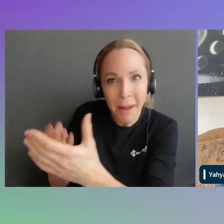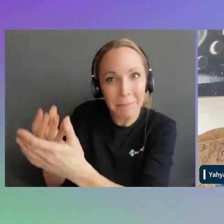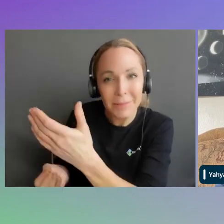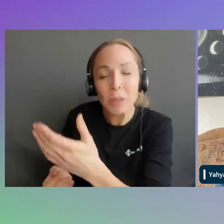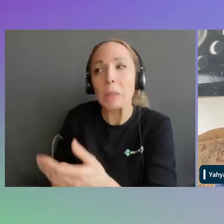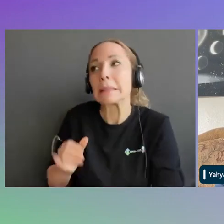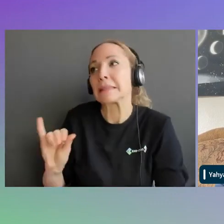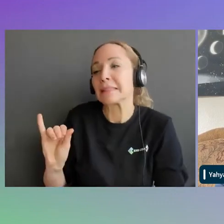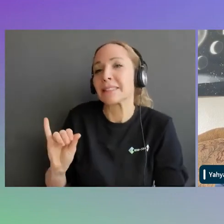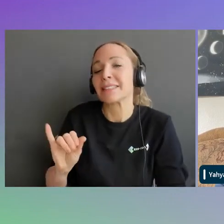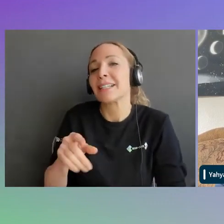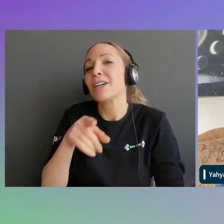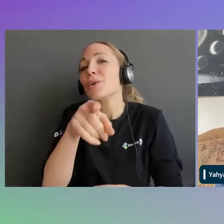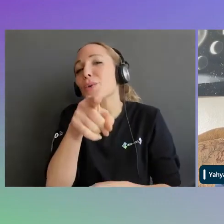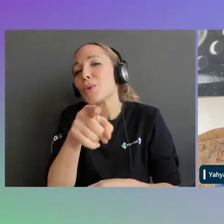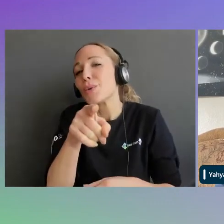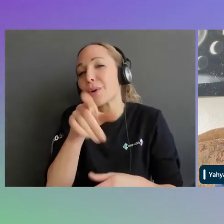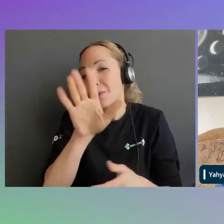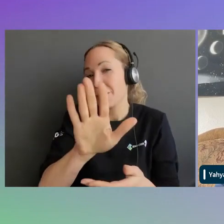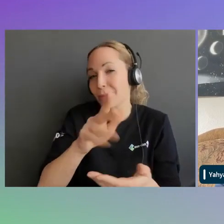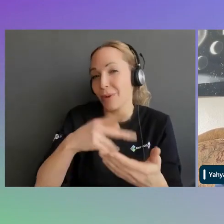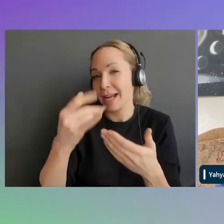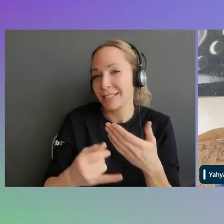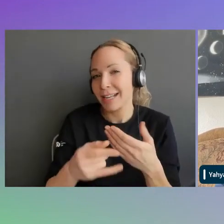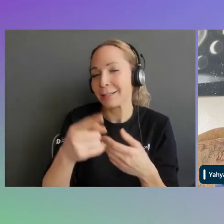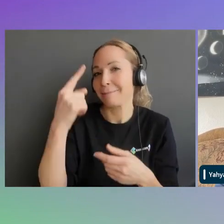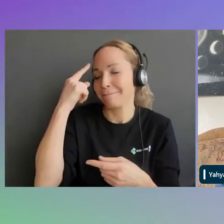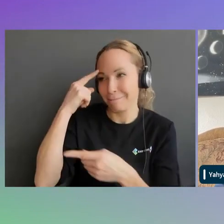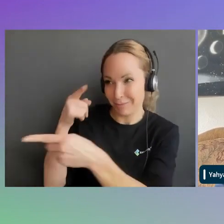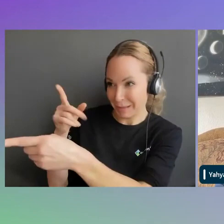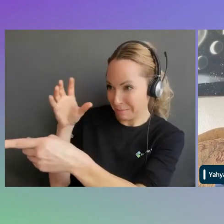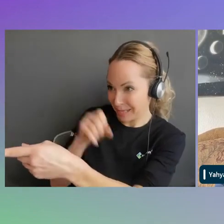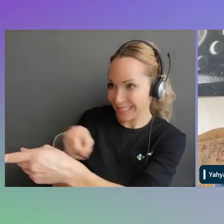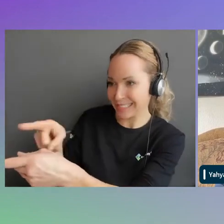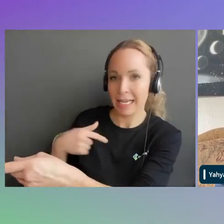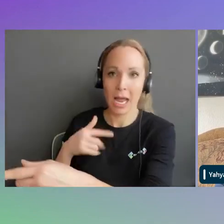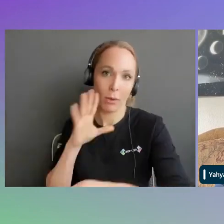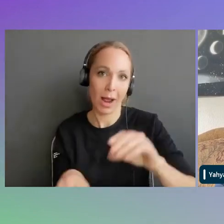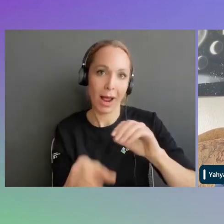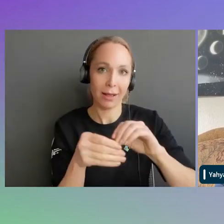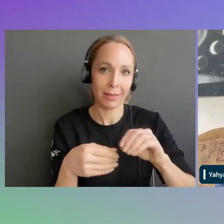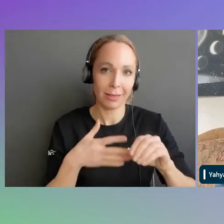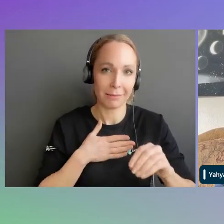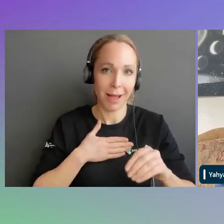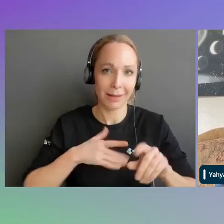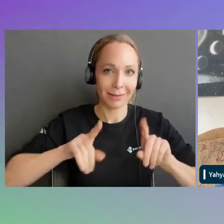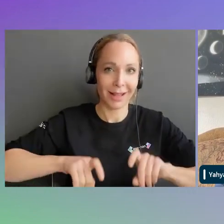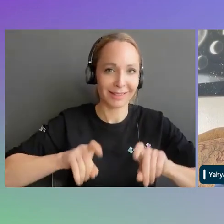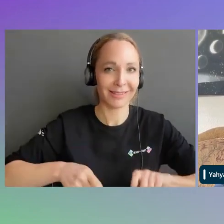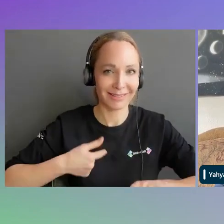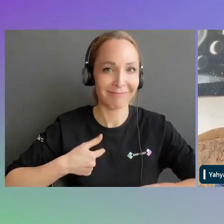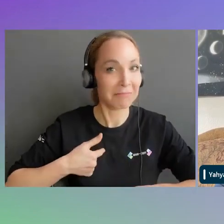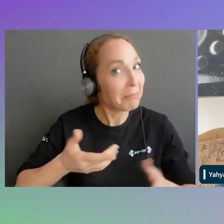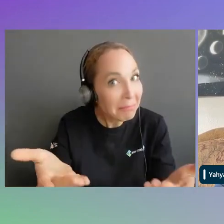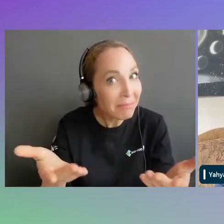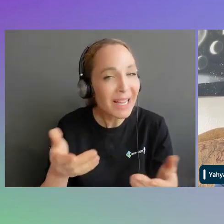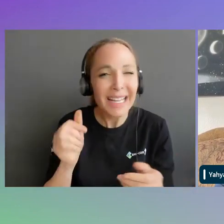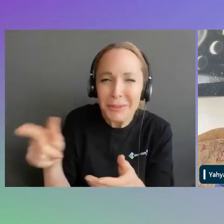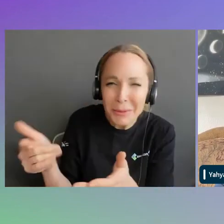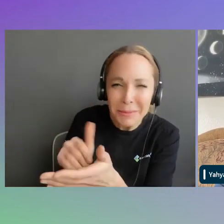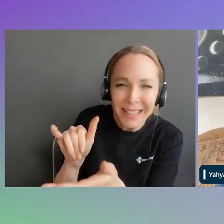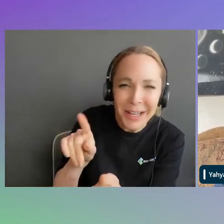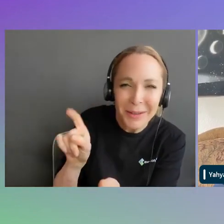project that adds that layer of accessibility testing. I think there was a little bit more to that. Can you maybe repeat the